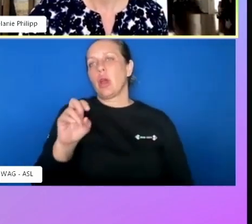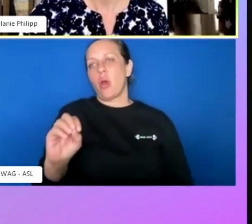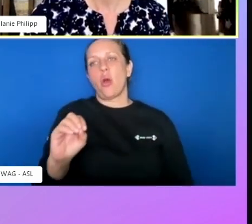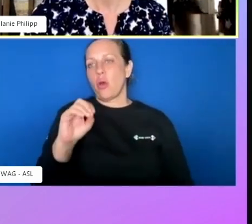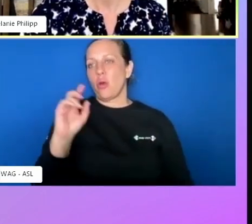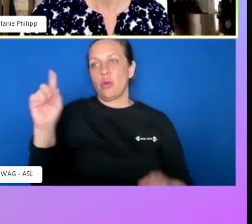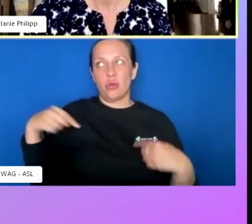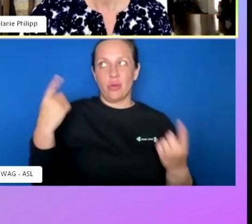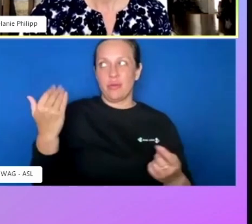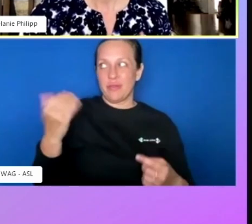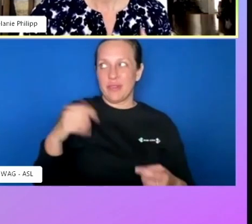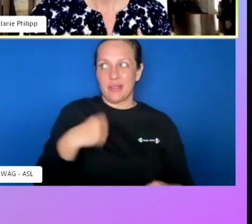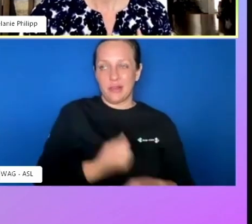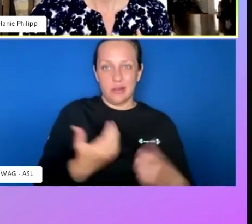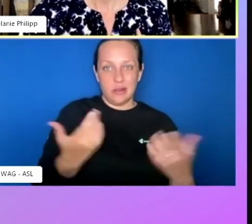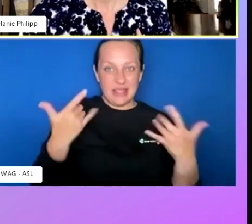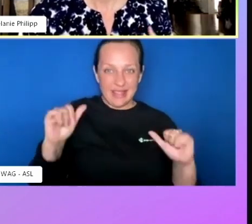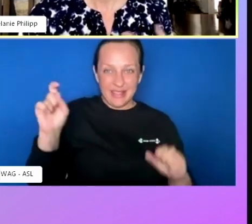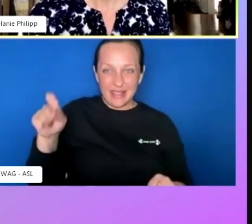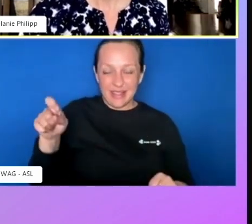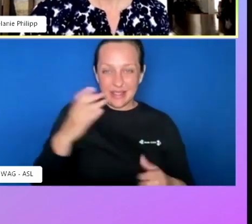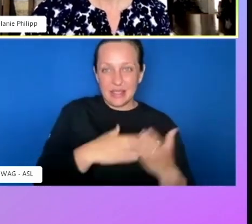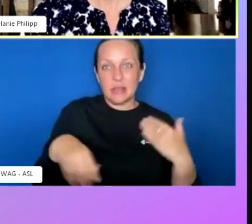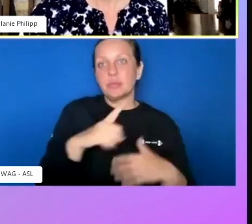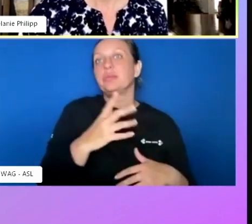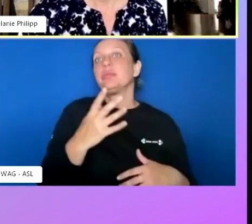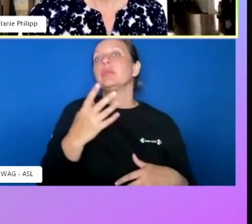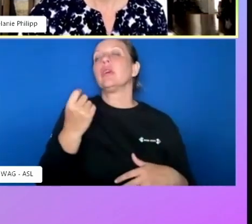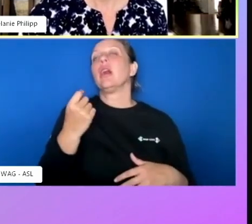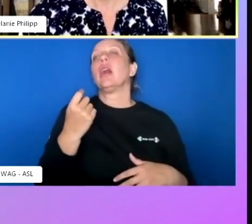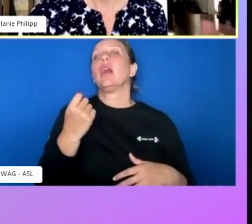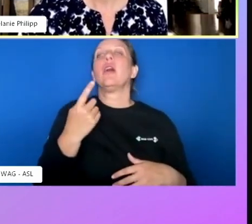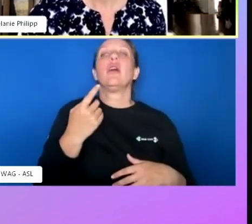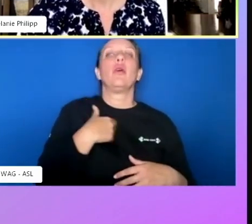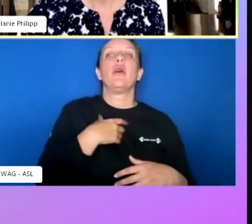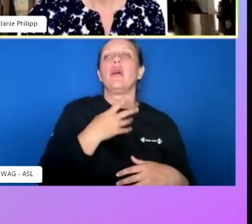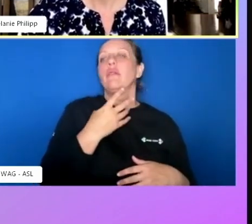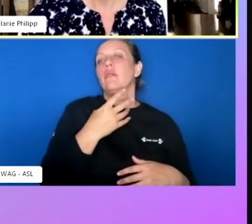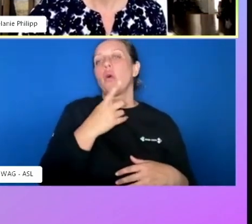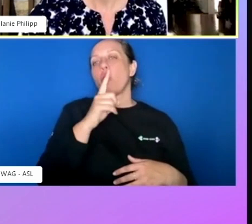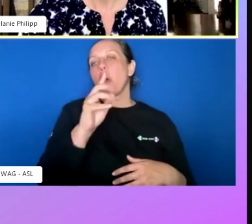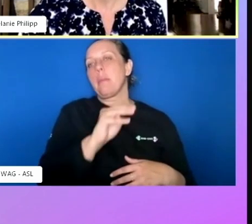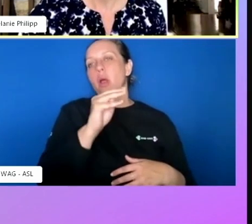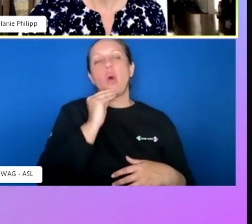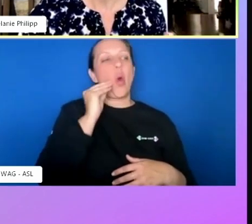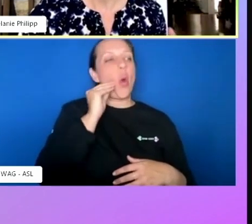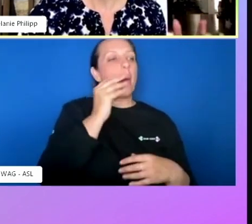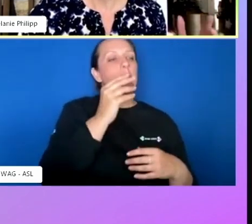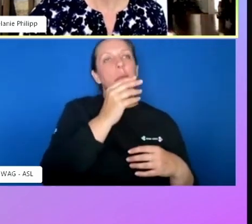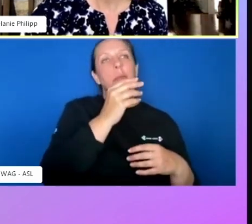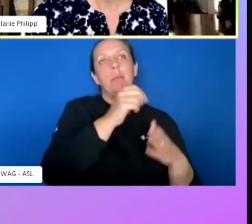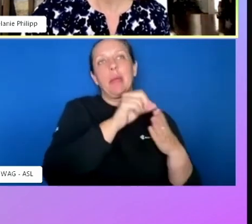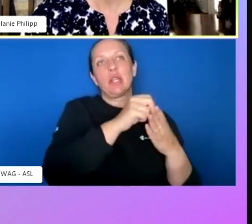for 15 years. In fact, WebAIM's 4 years of automated scans of 1 million home pages shows that only